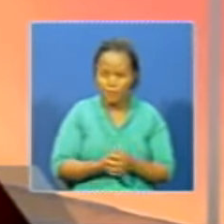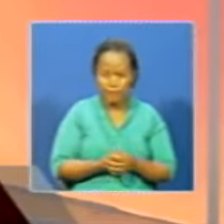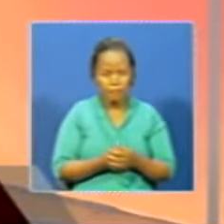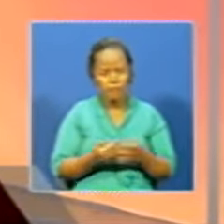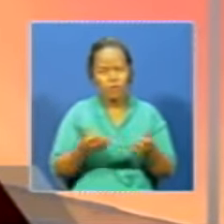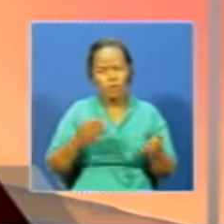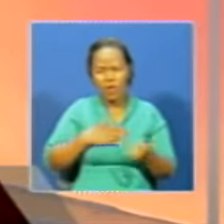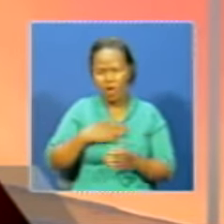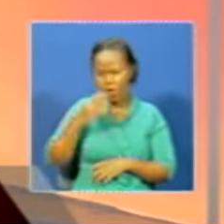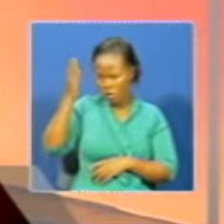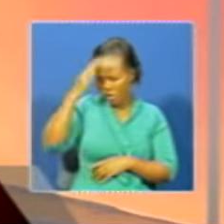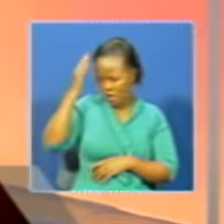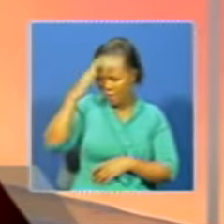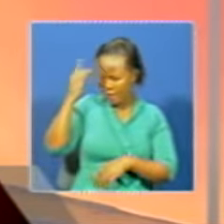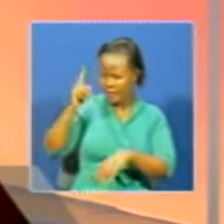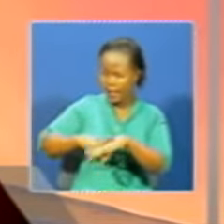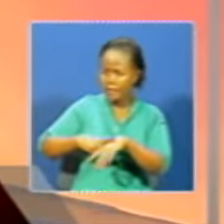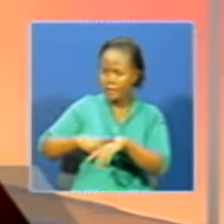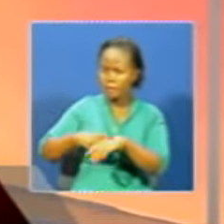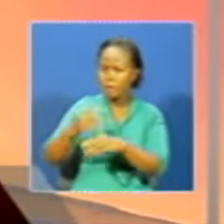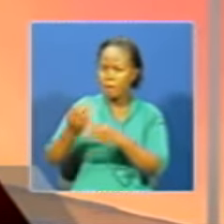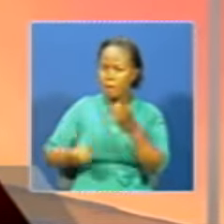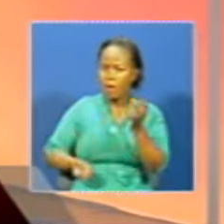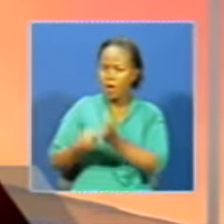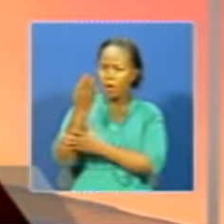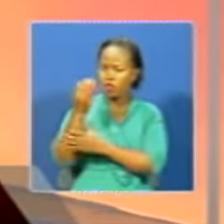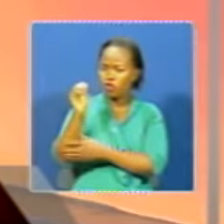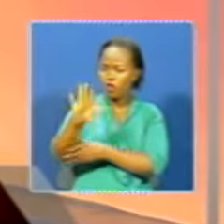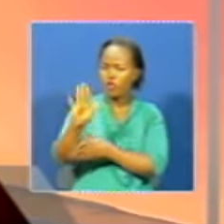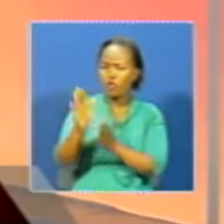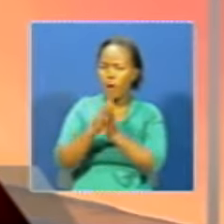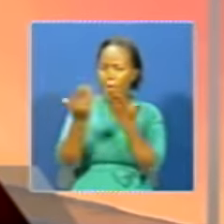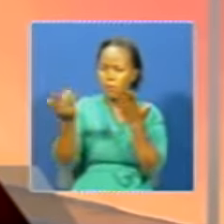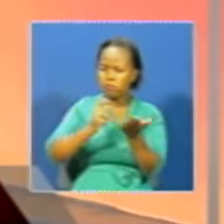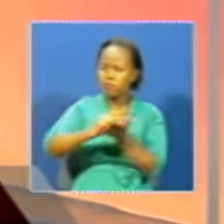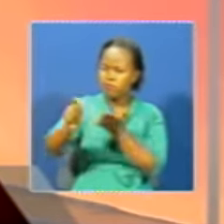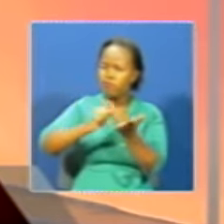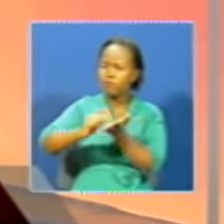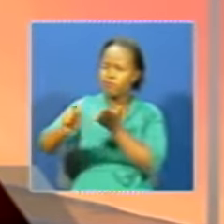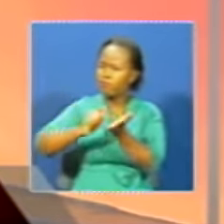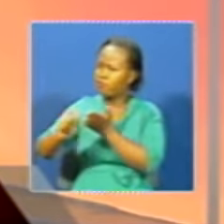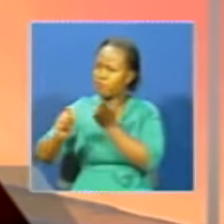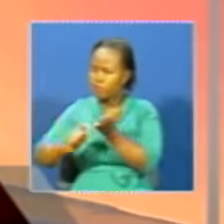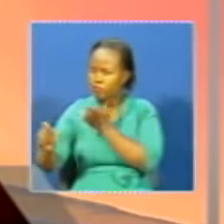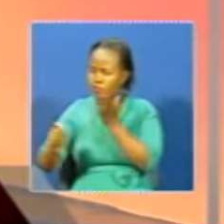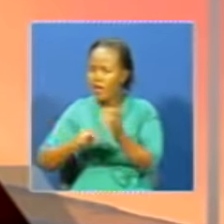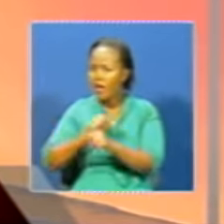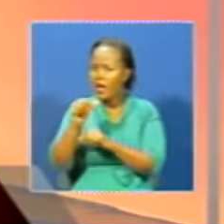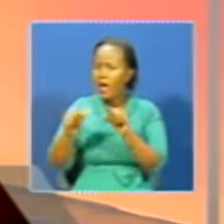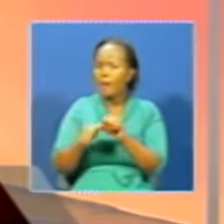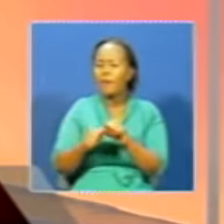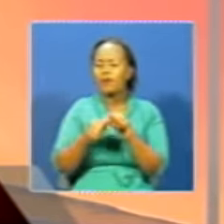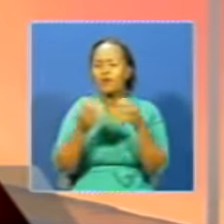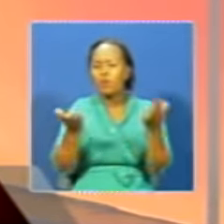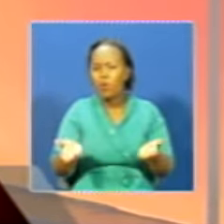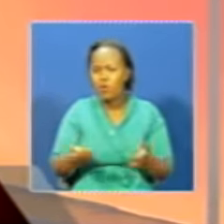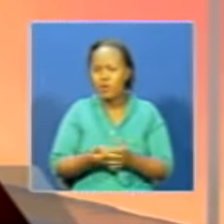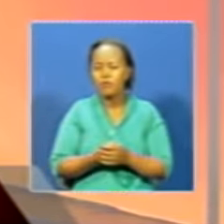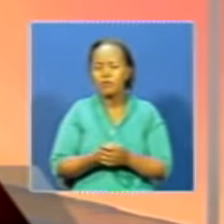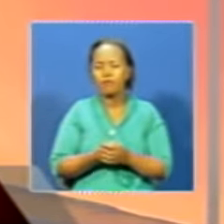launch of your autobiography, mm-hmm. Was it Soaring Above the Storms? Yeah, the Storms of Passion,